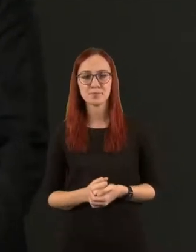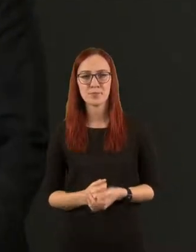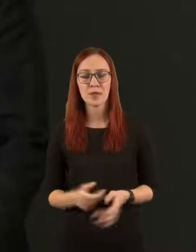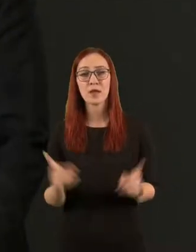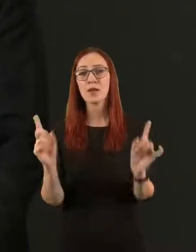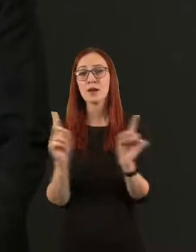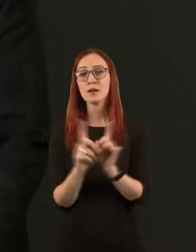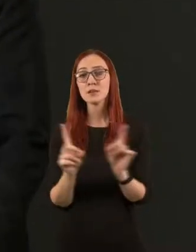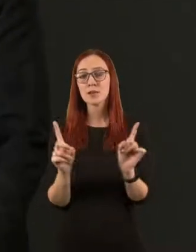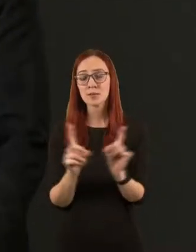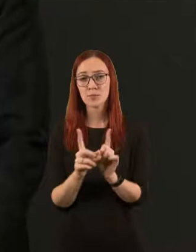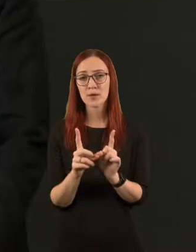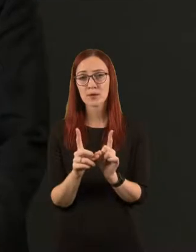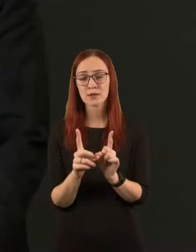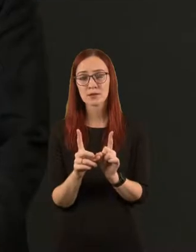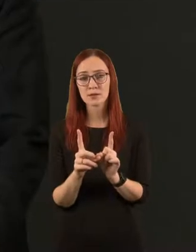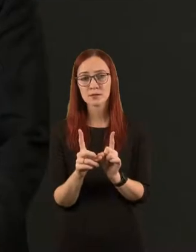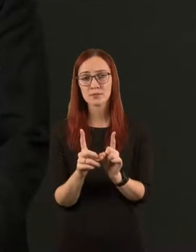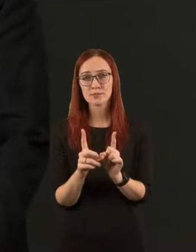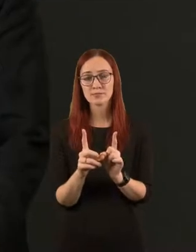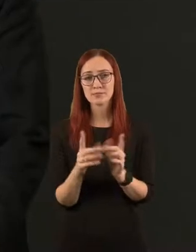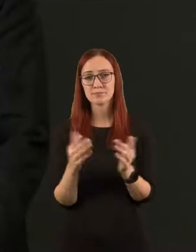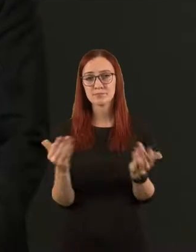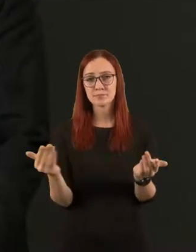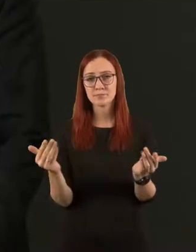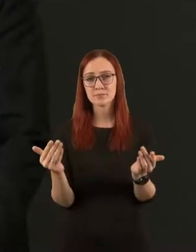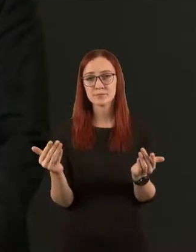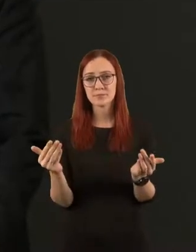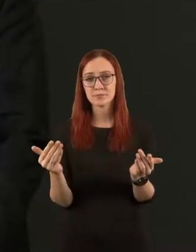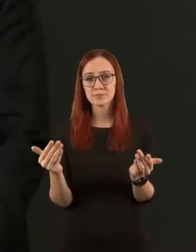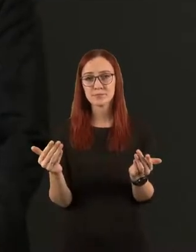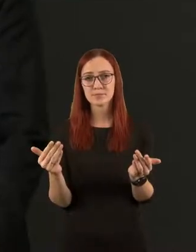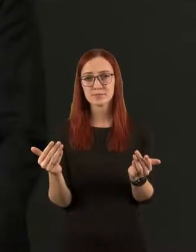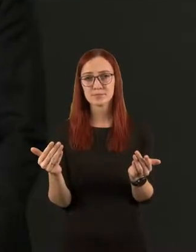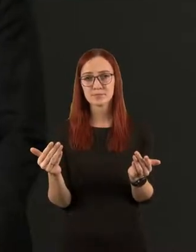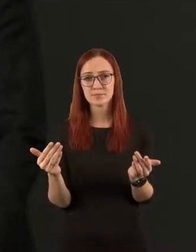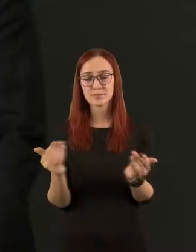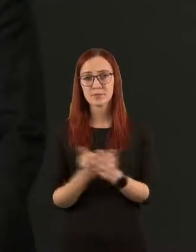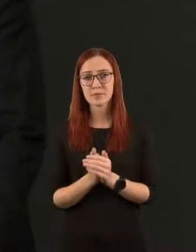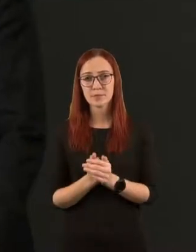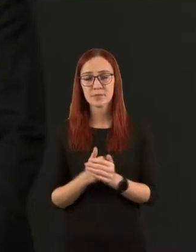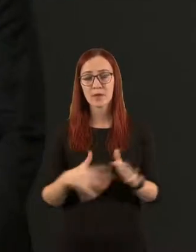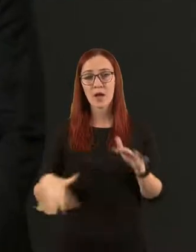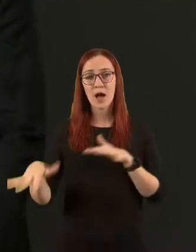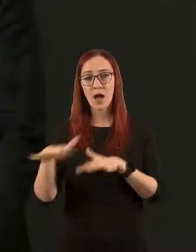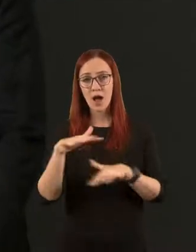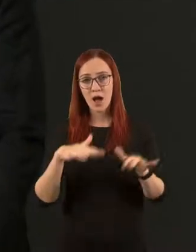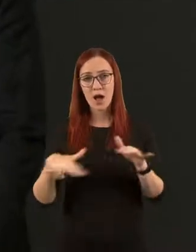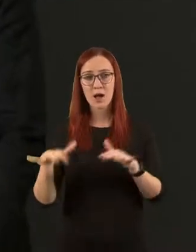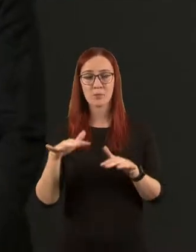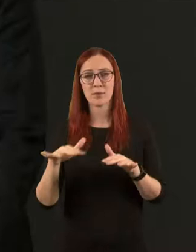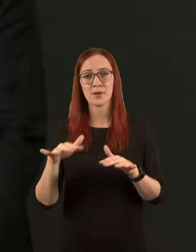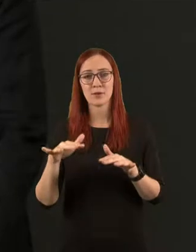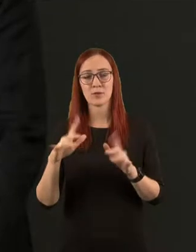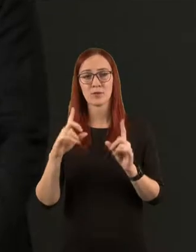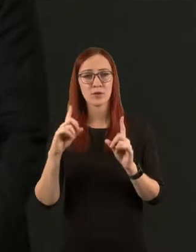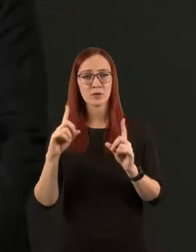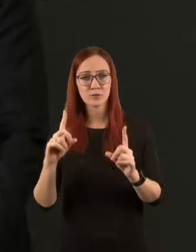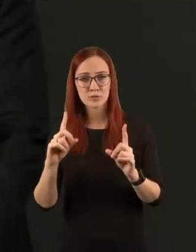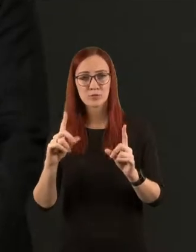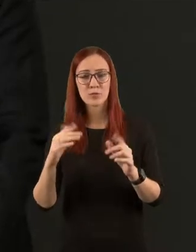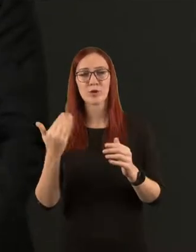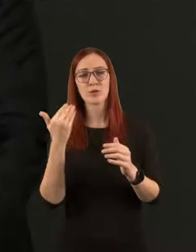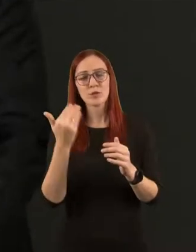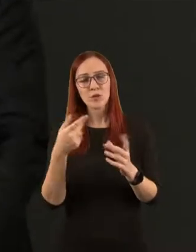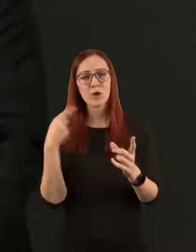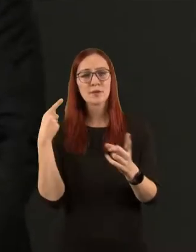are estimated at 3% of GDP annually over the next decade. While state funding and external supports such as EU contributions